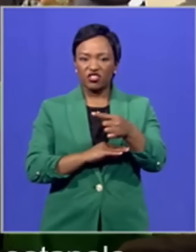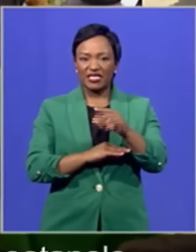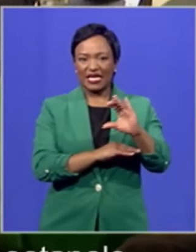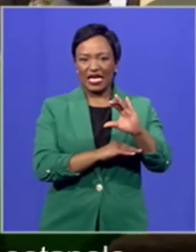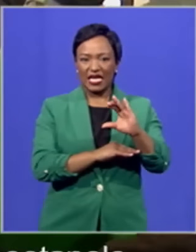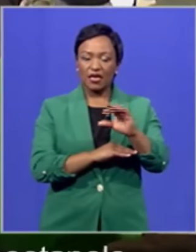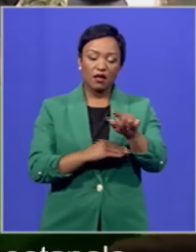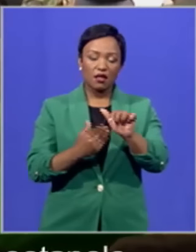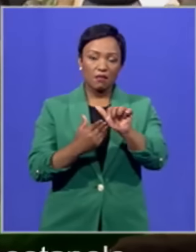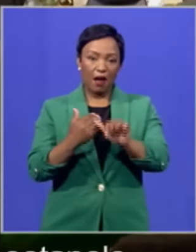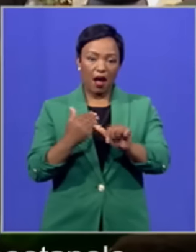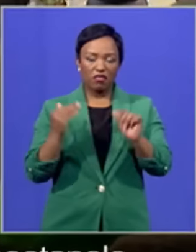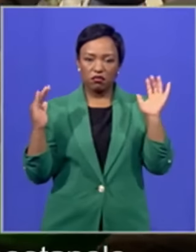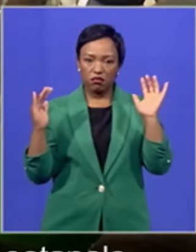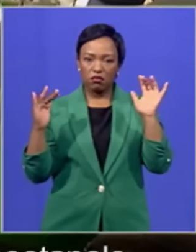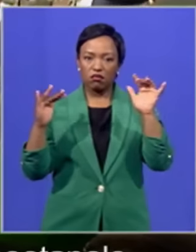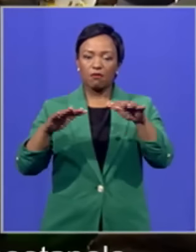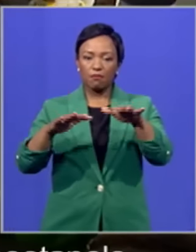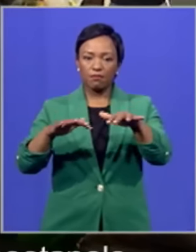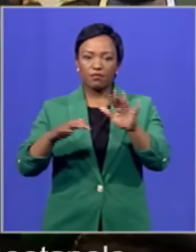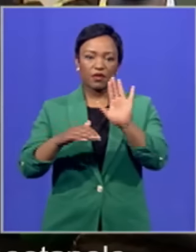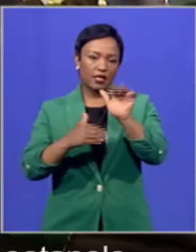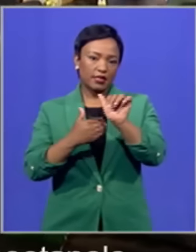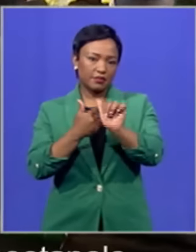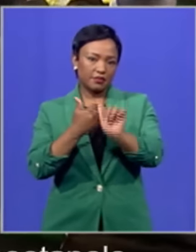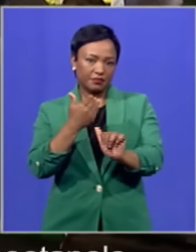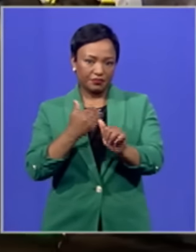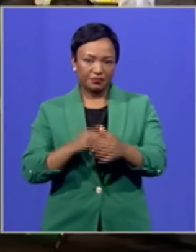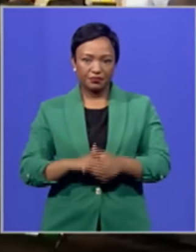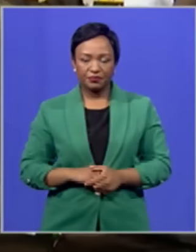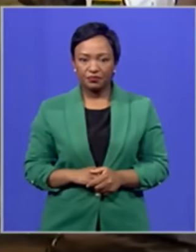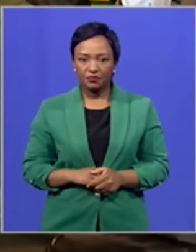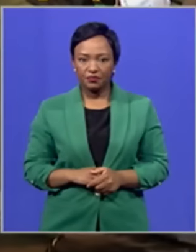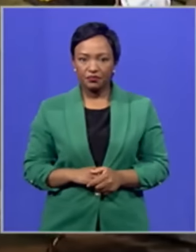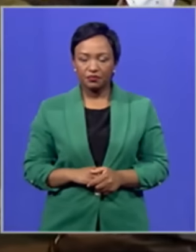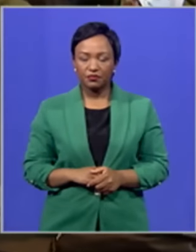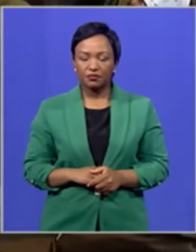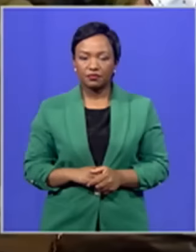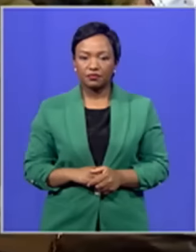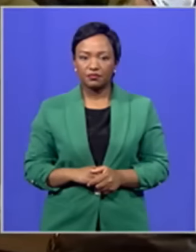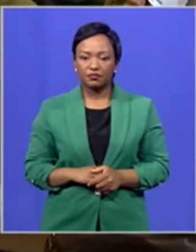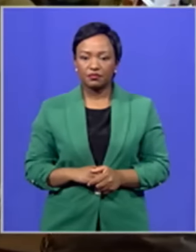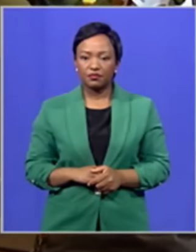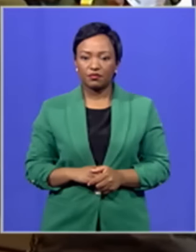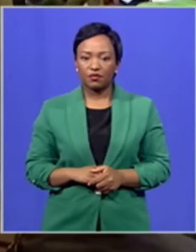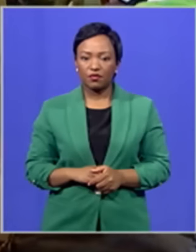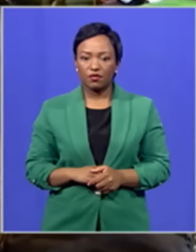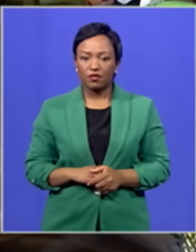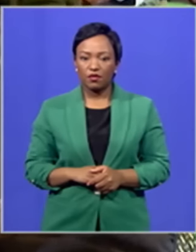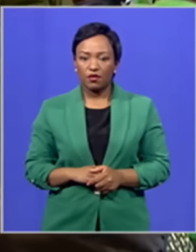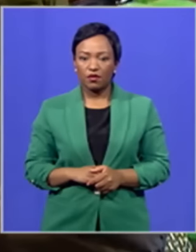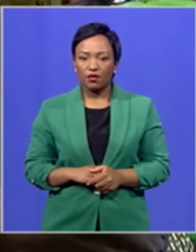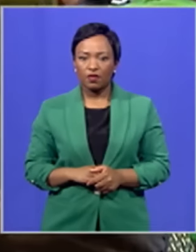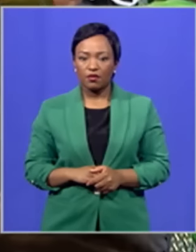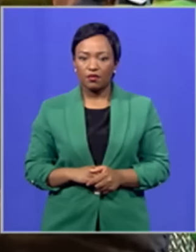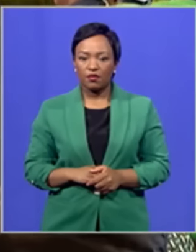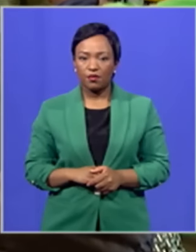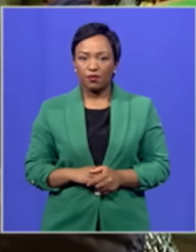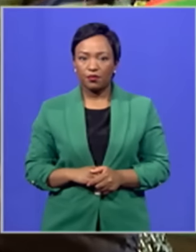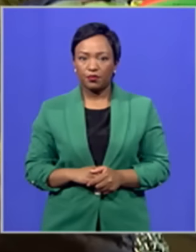eno pele ga kgotla-kakaretso ya bosetšhaba kgwedi e tlang. Ke Thabiso Moss wa dikgang tsa SABC